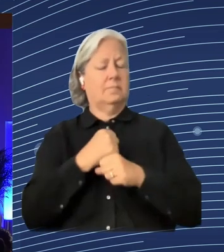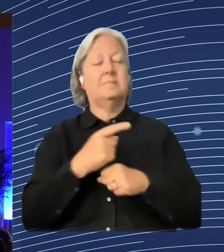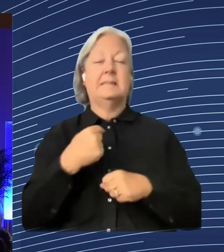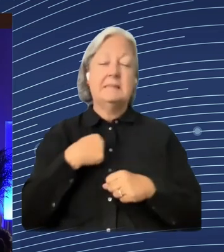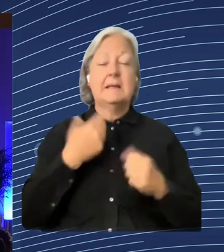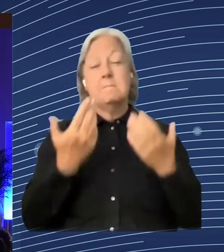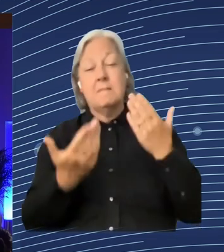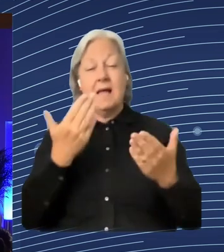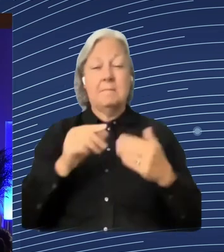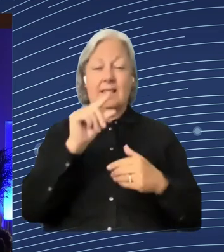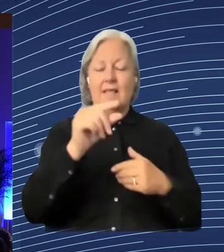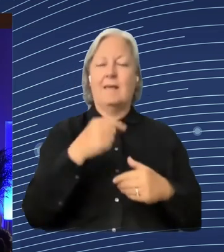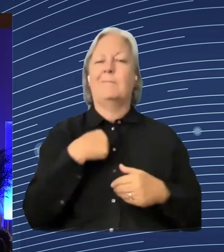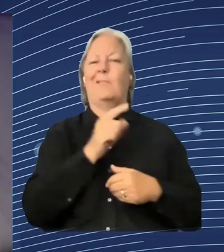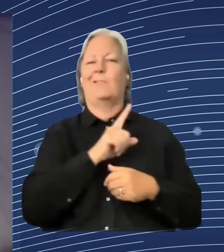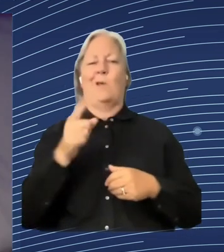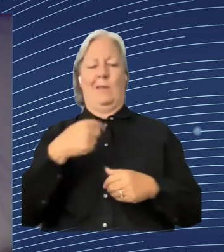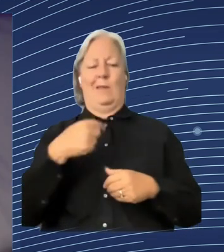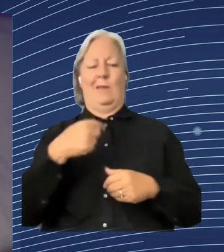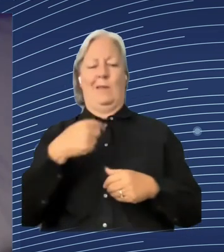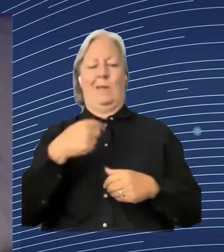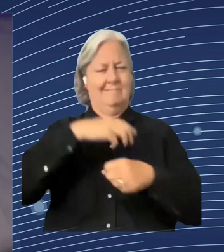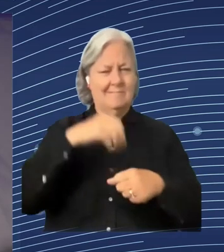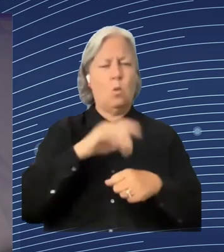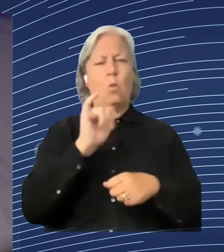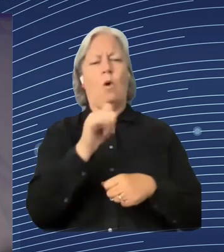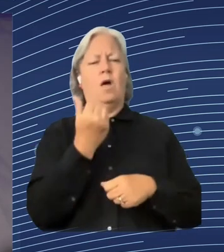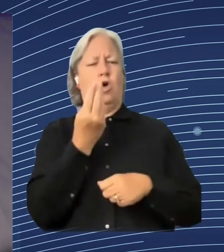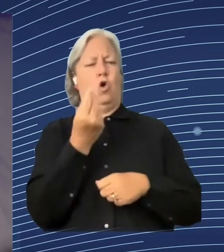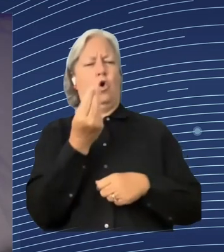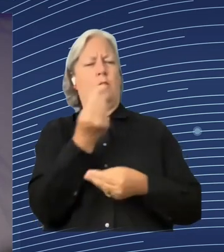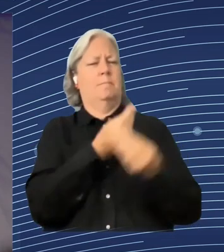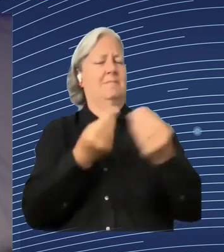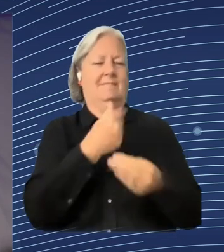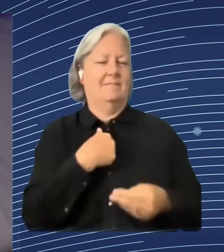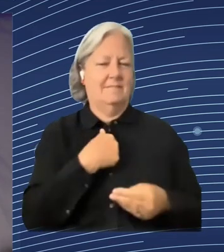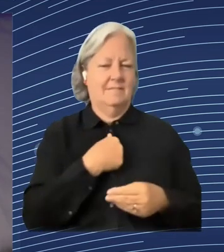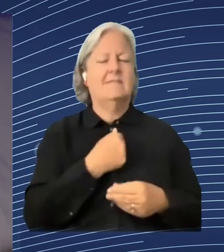not a practitioner, I'm not an economist, but I've talked a lot to